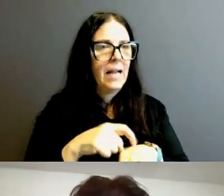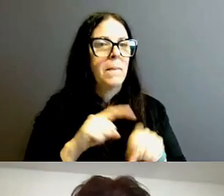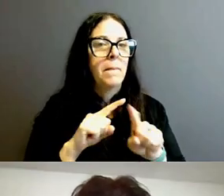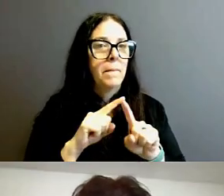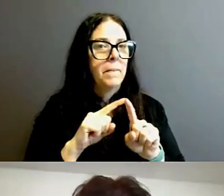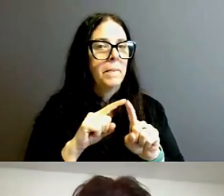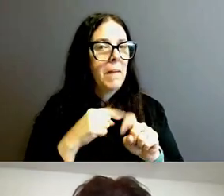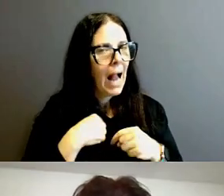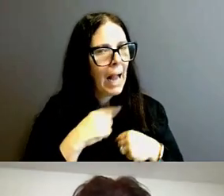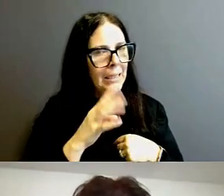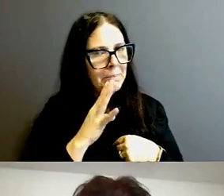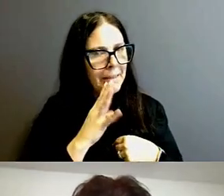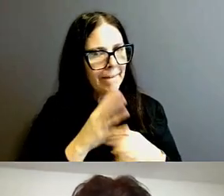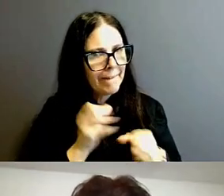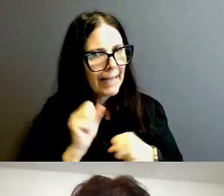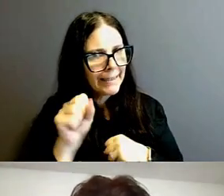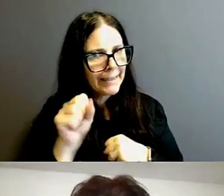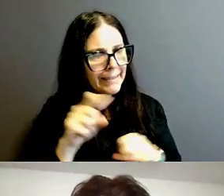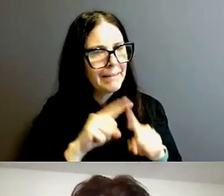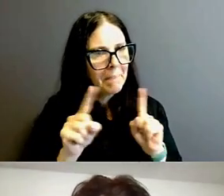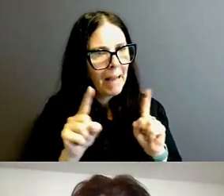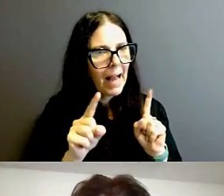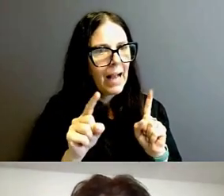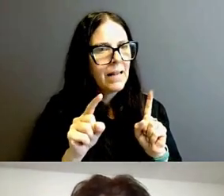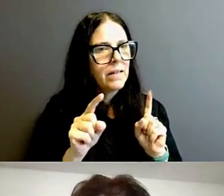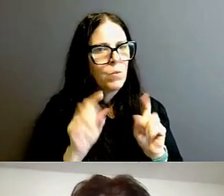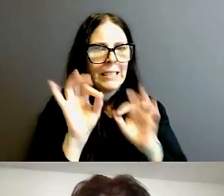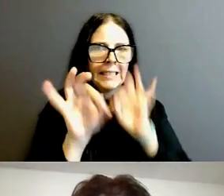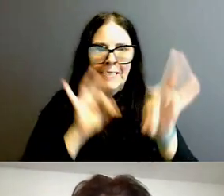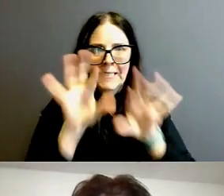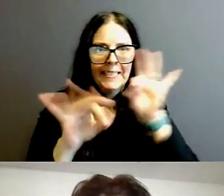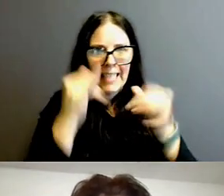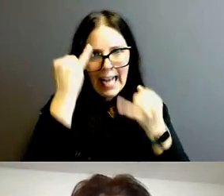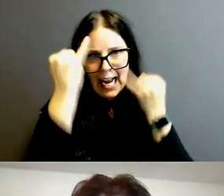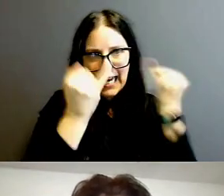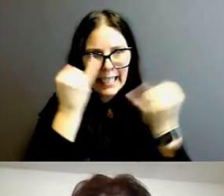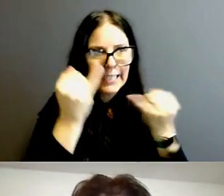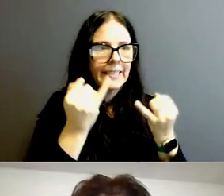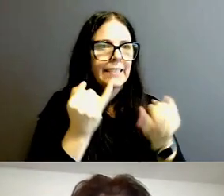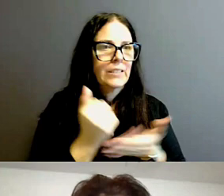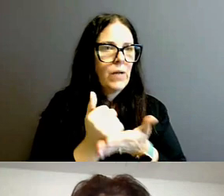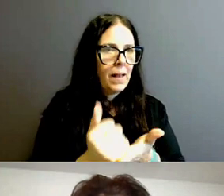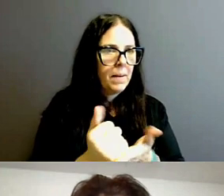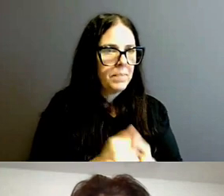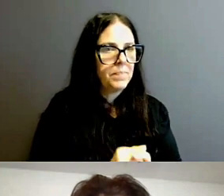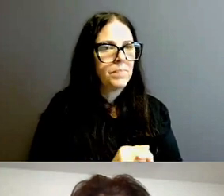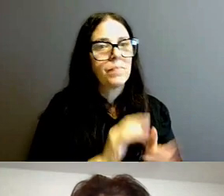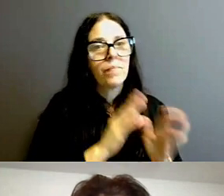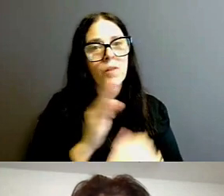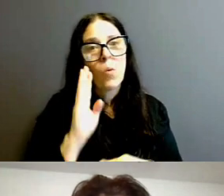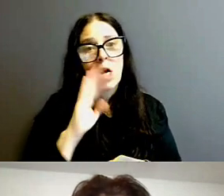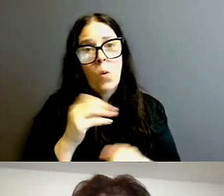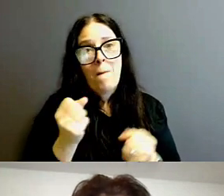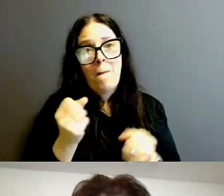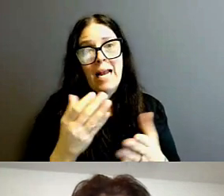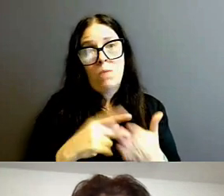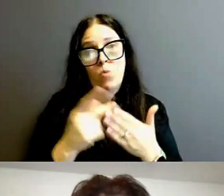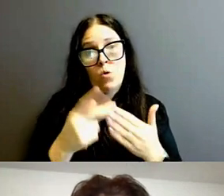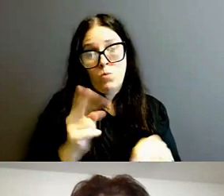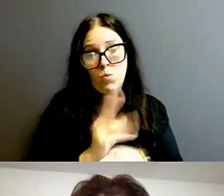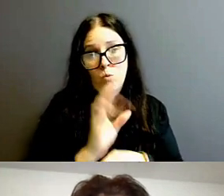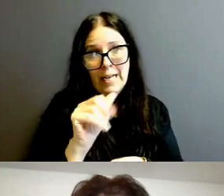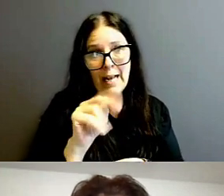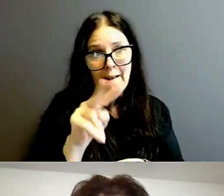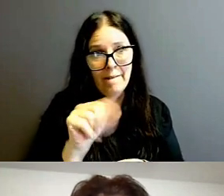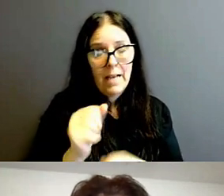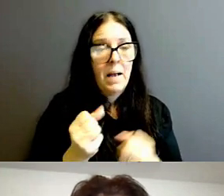speak pretty fast, but this is a way for us to kind of share some ideas and tips with you as well. We know many programs use Canva. We know many